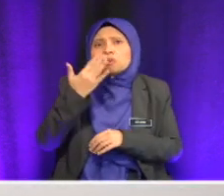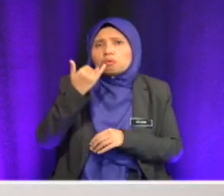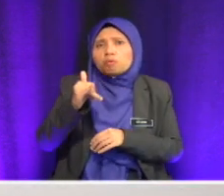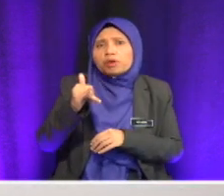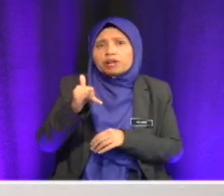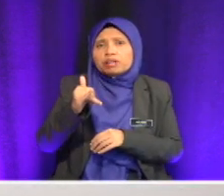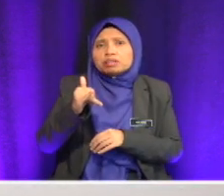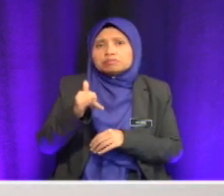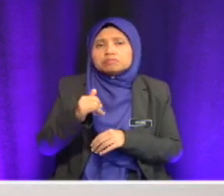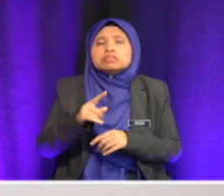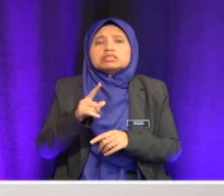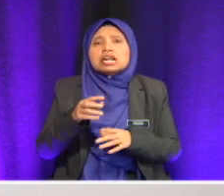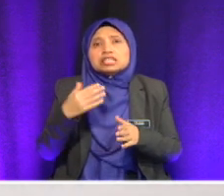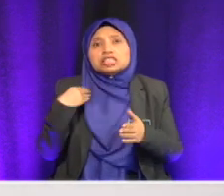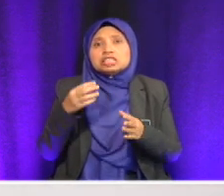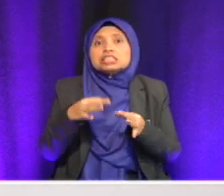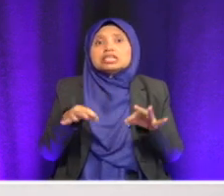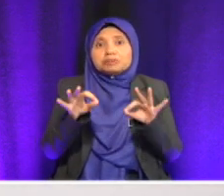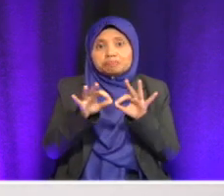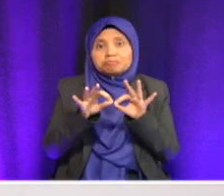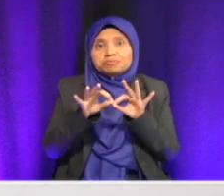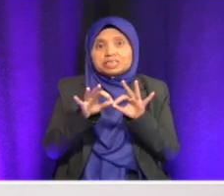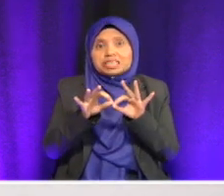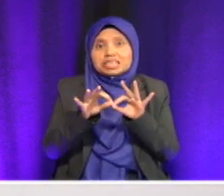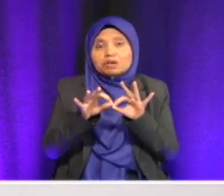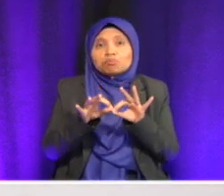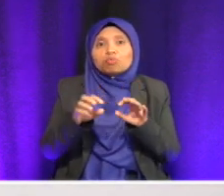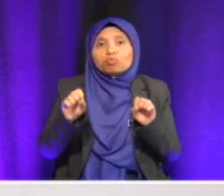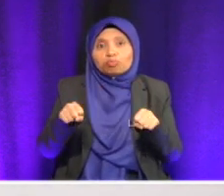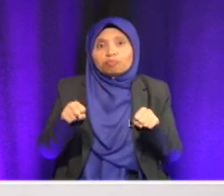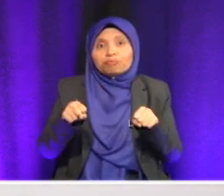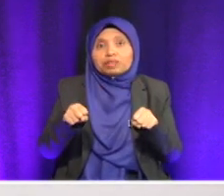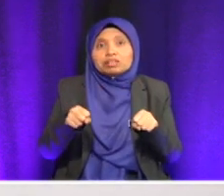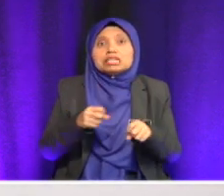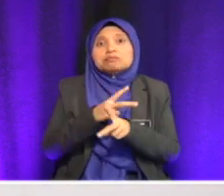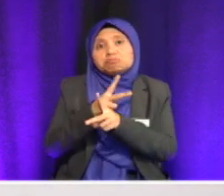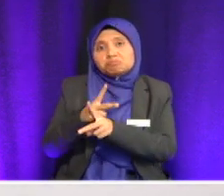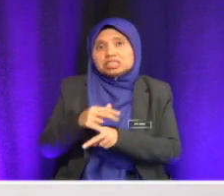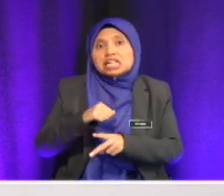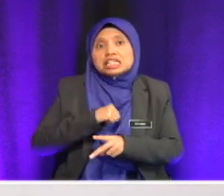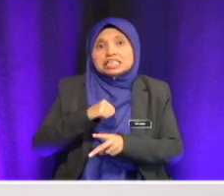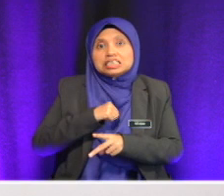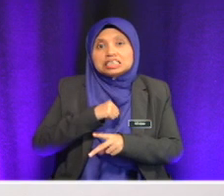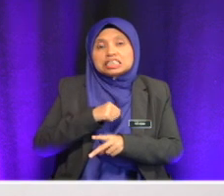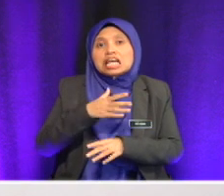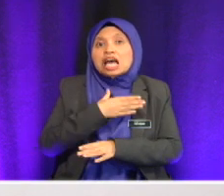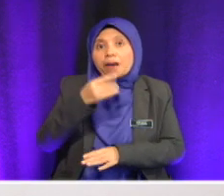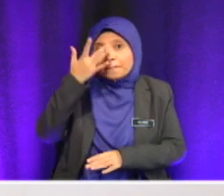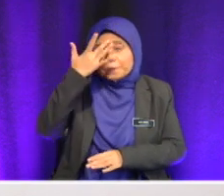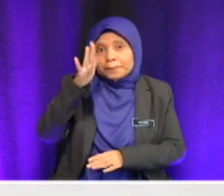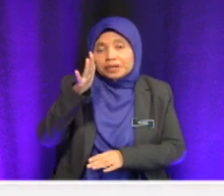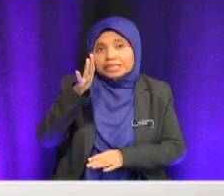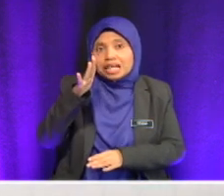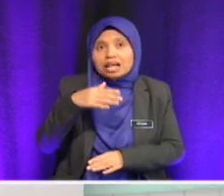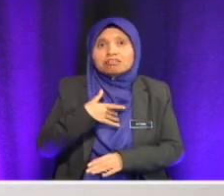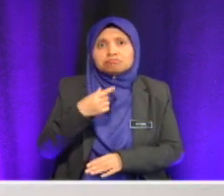know from the animal story, mouse deer can escape himself from trap and tricks. Oh, I see. Interesting.